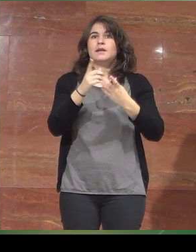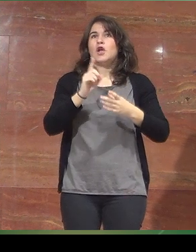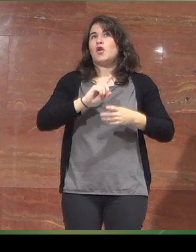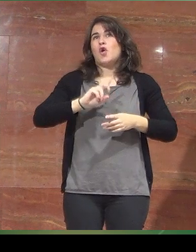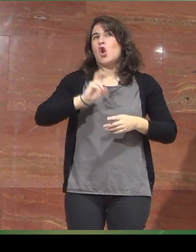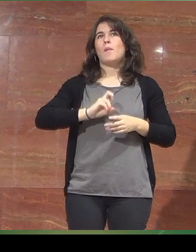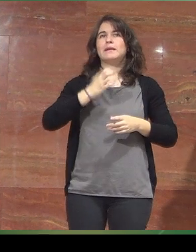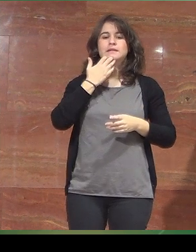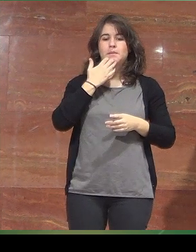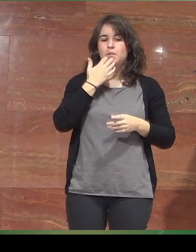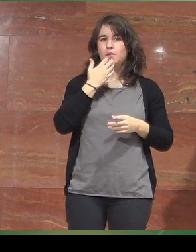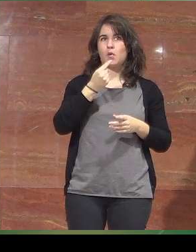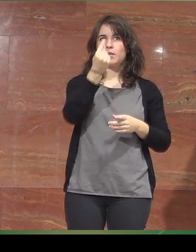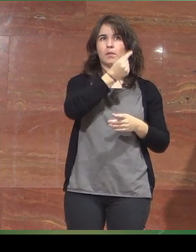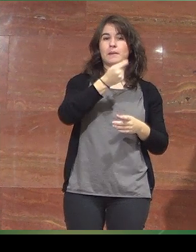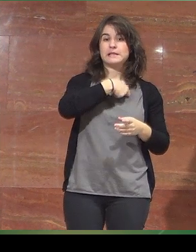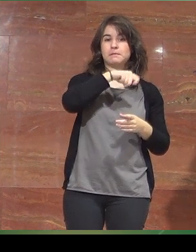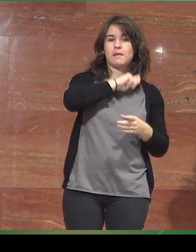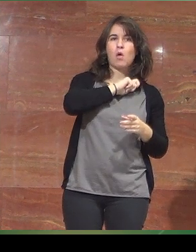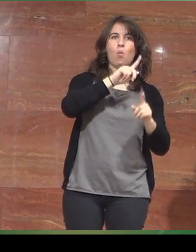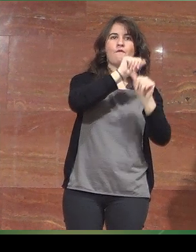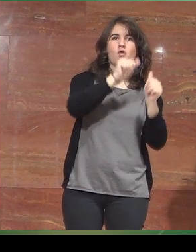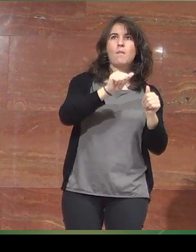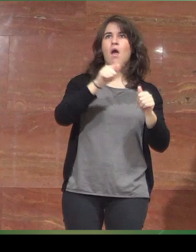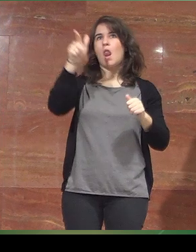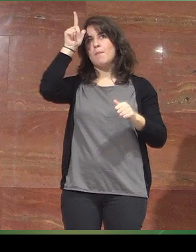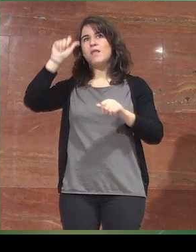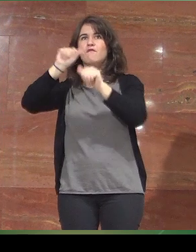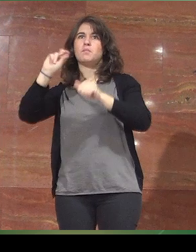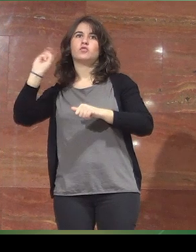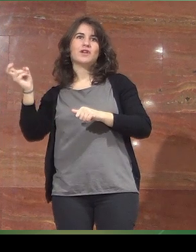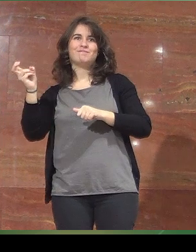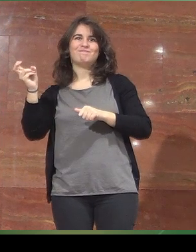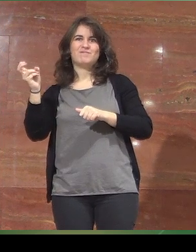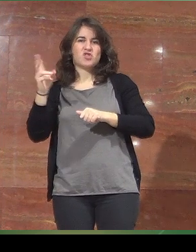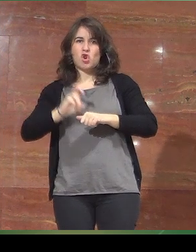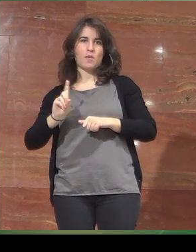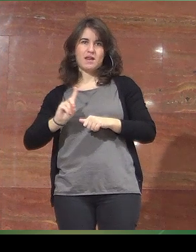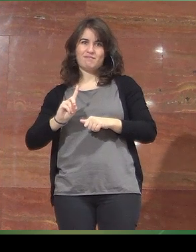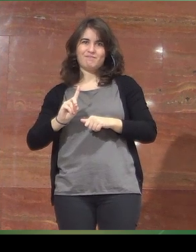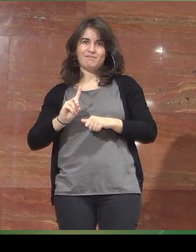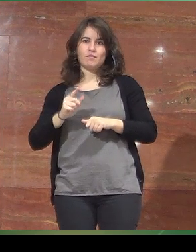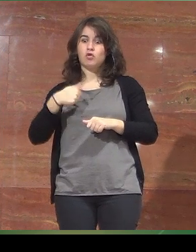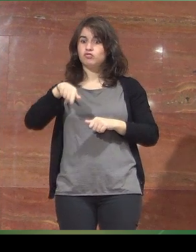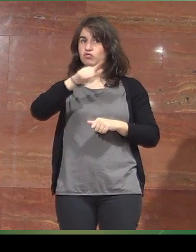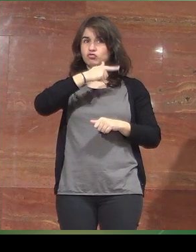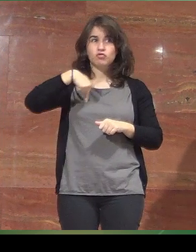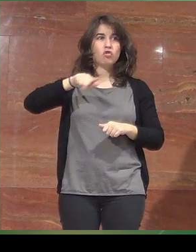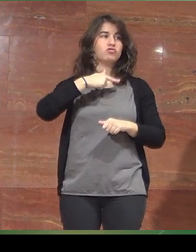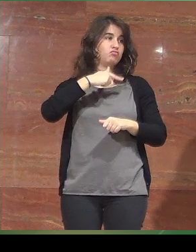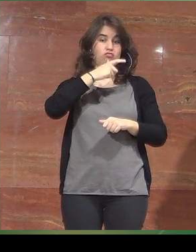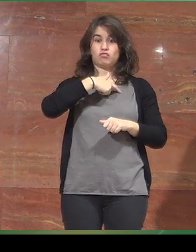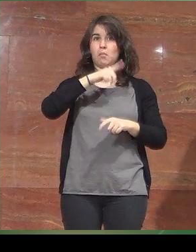something different. So all of us now are international travellers. We need that reassurance at both ends of the